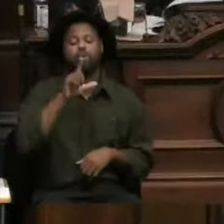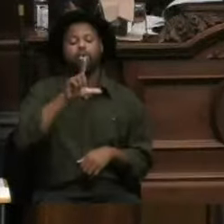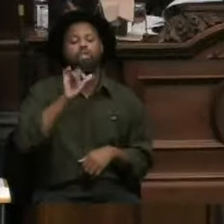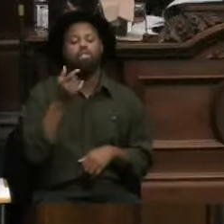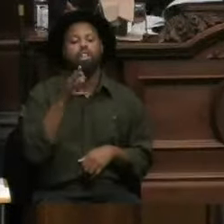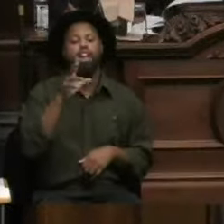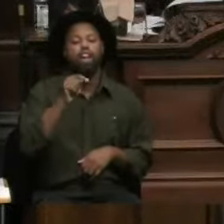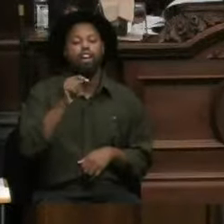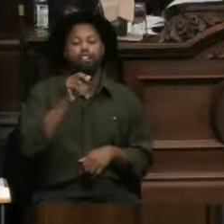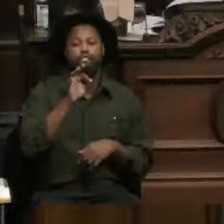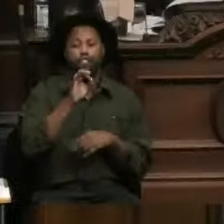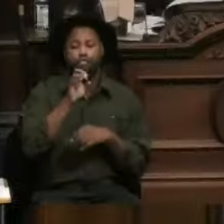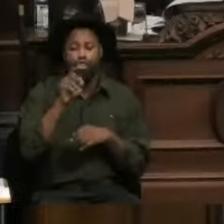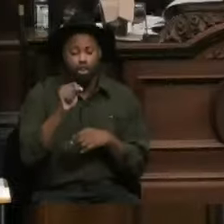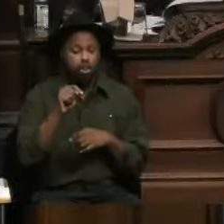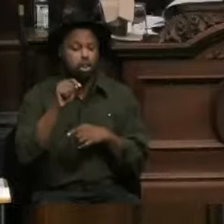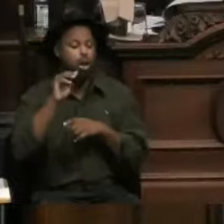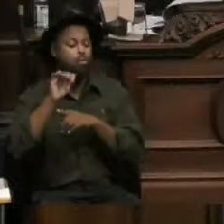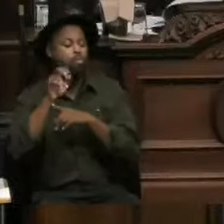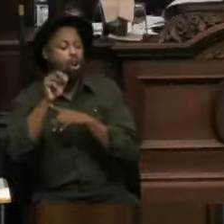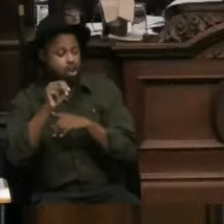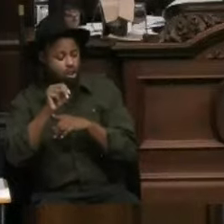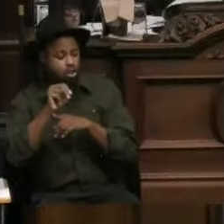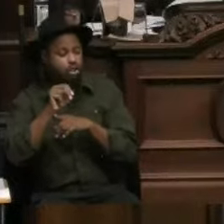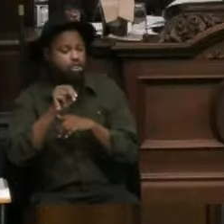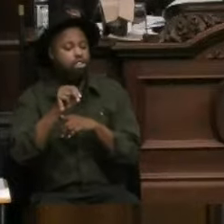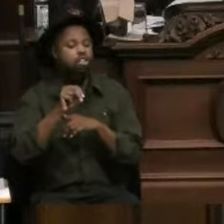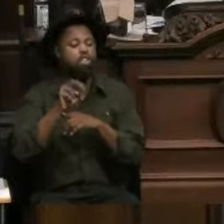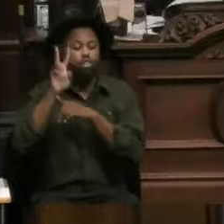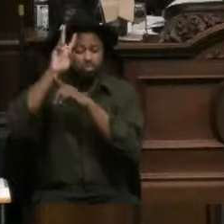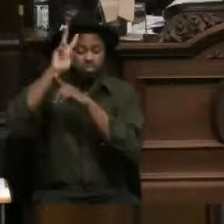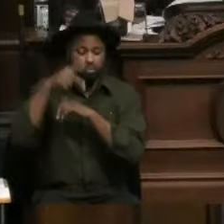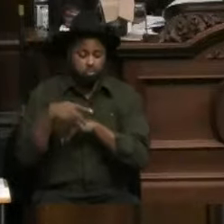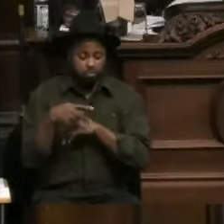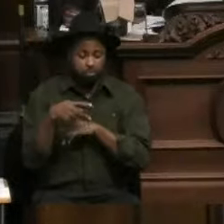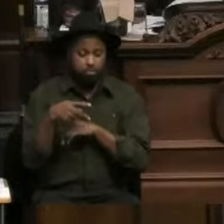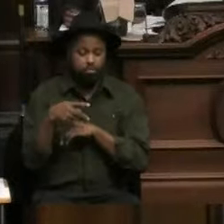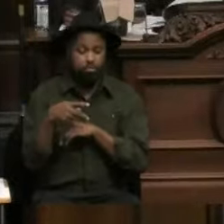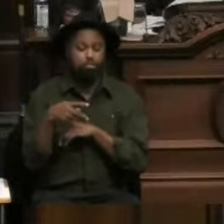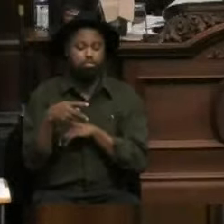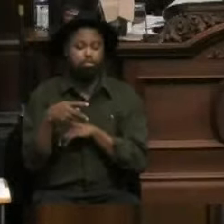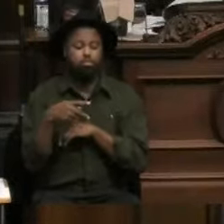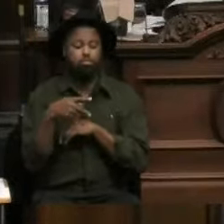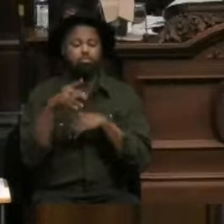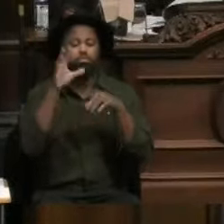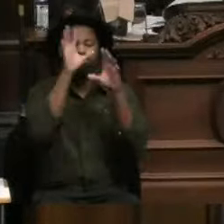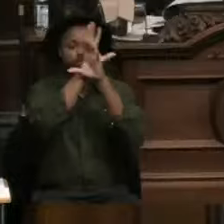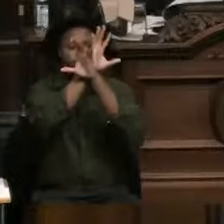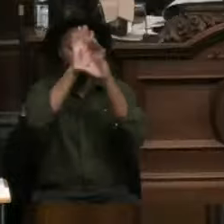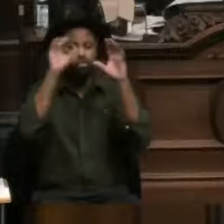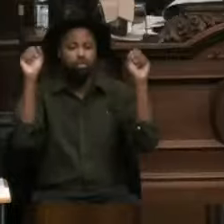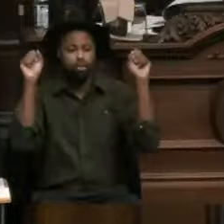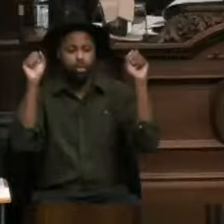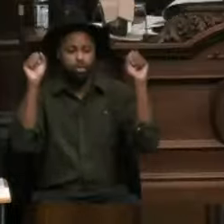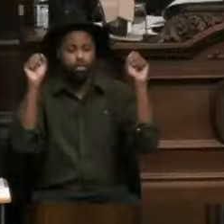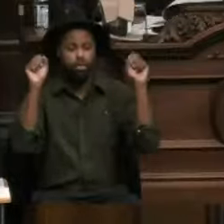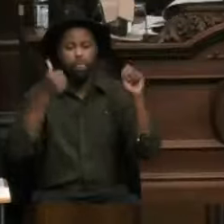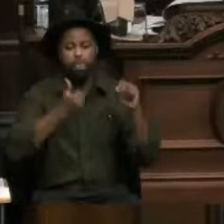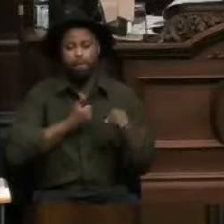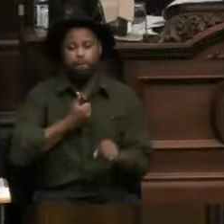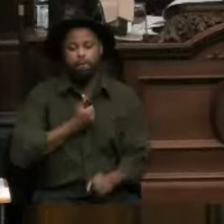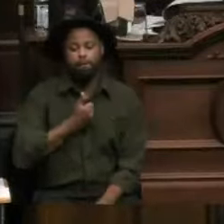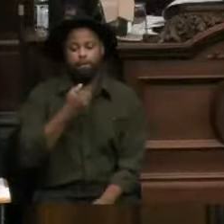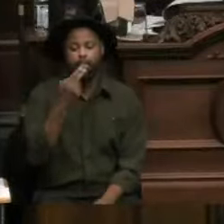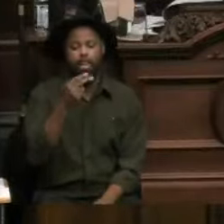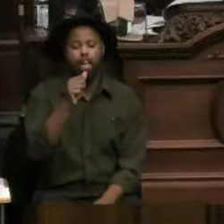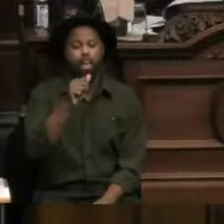Lightfoot, Councilmember Stanley Martin, Councilmember Vice President Mary Lupien, President Miguel A. Melendez, and myself, Lachey